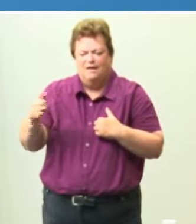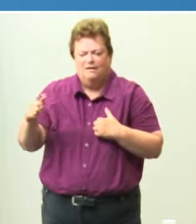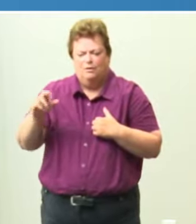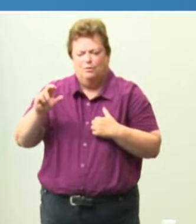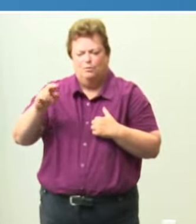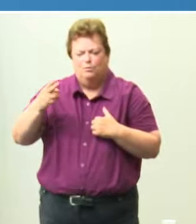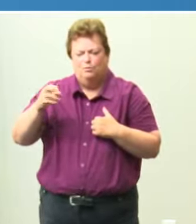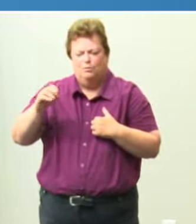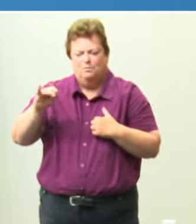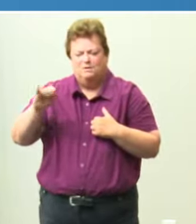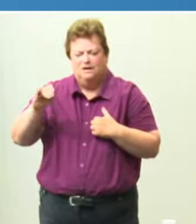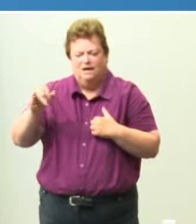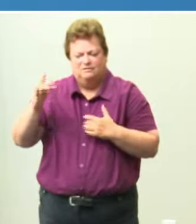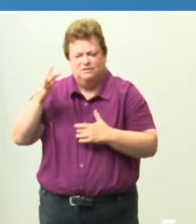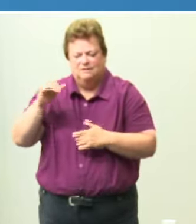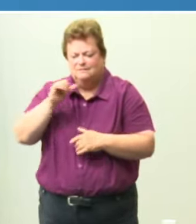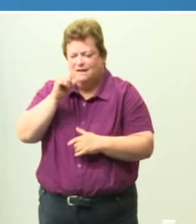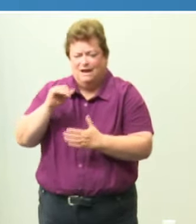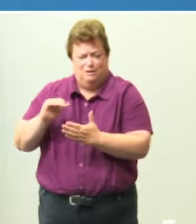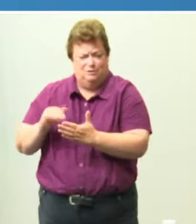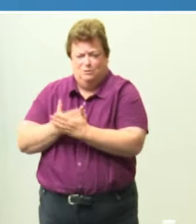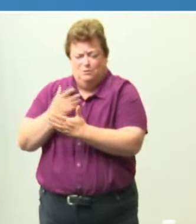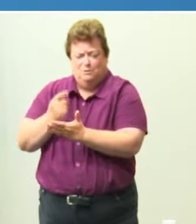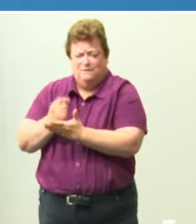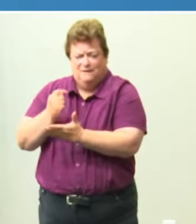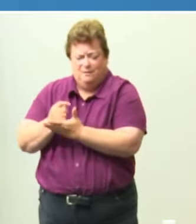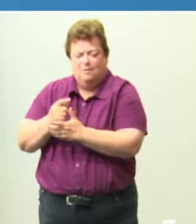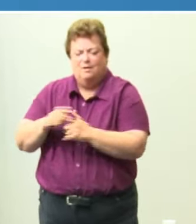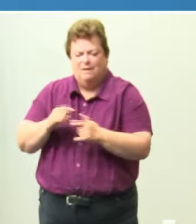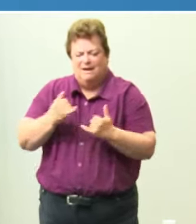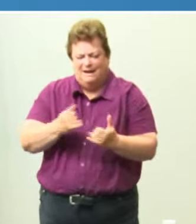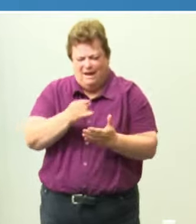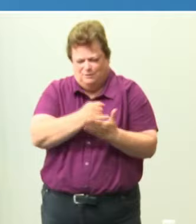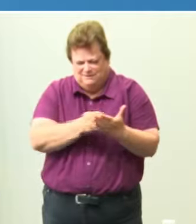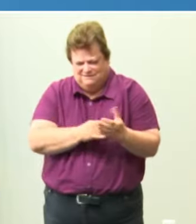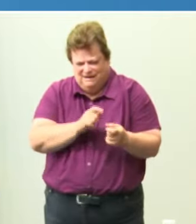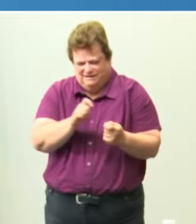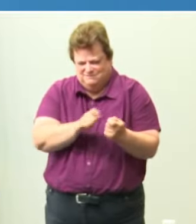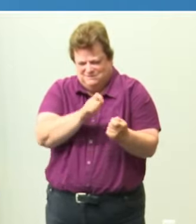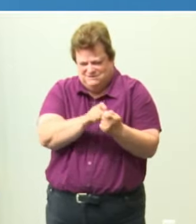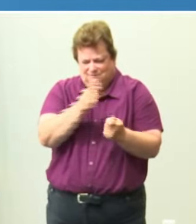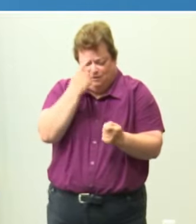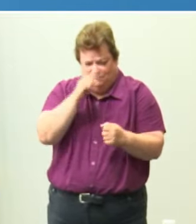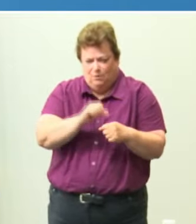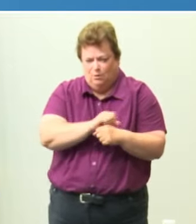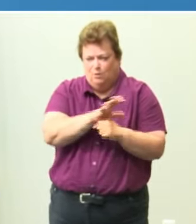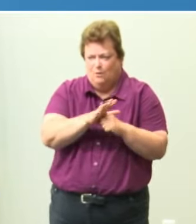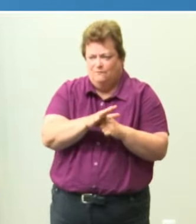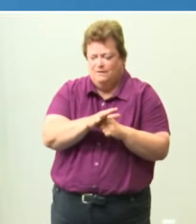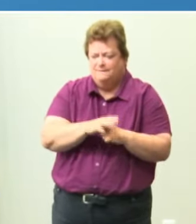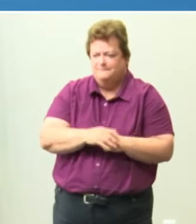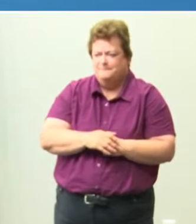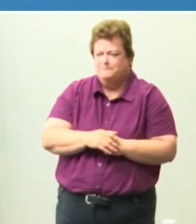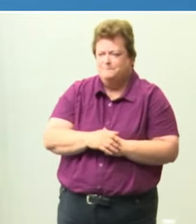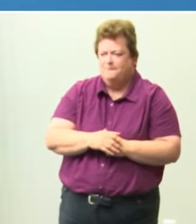So it's not really a new therapy, it's just designed for this specific infection. And there's, you can go ahead and go to the next slide.